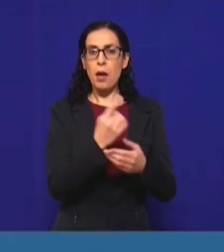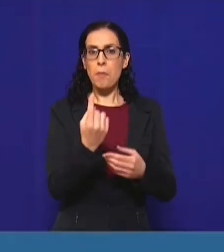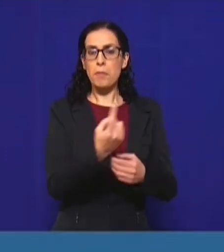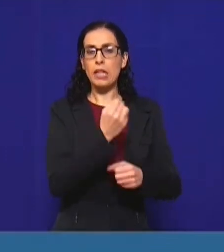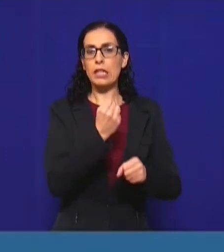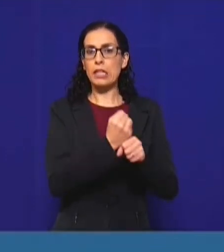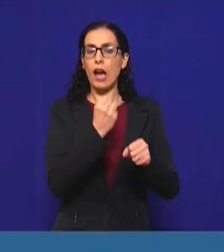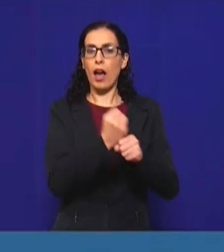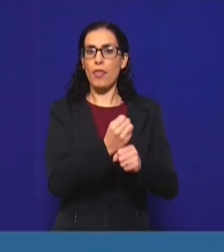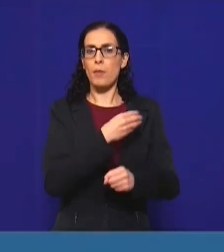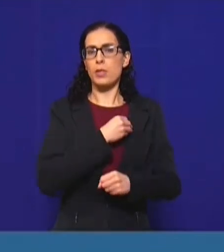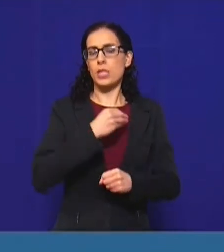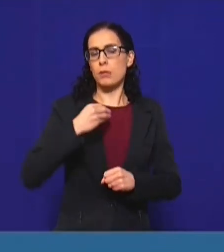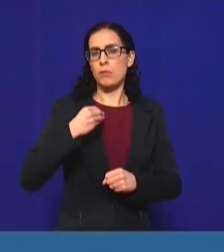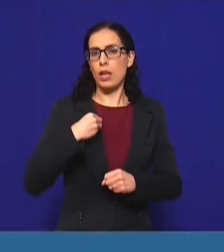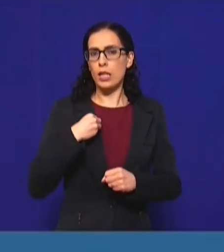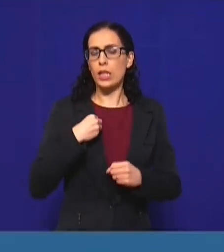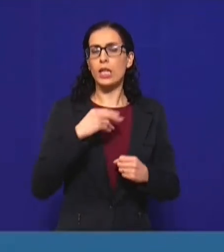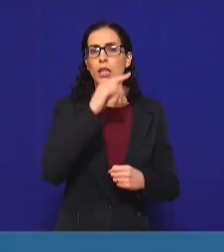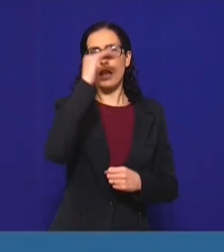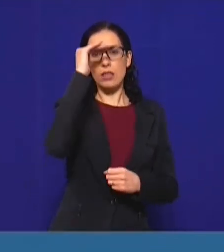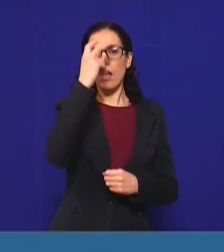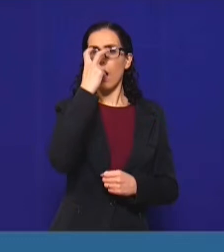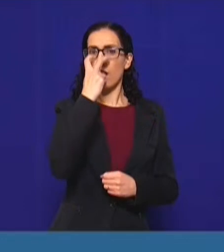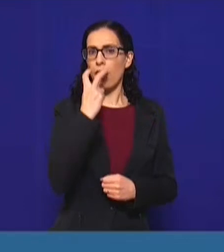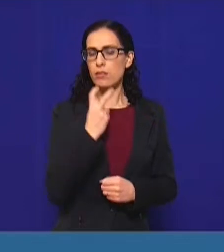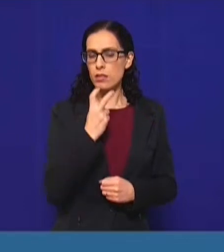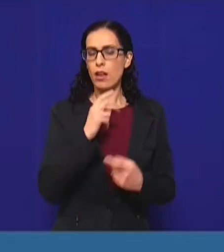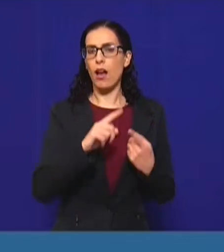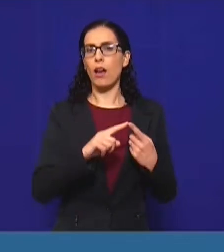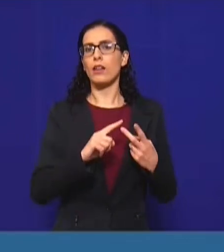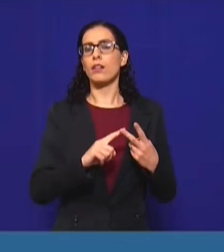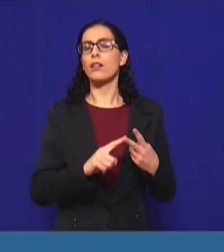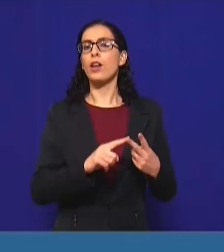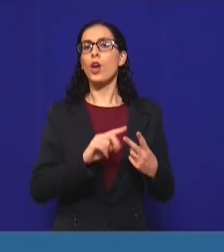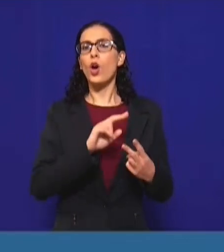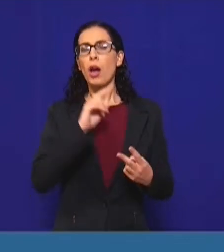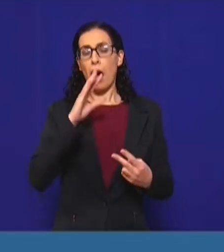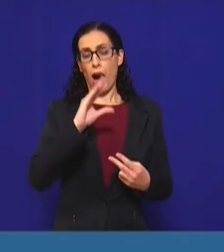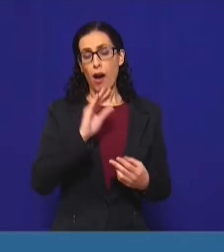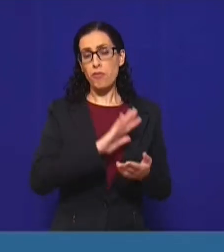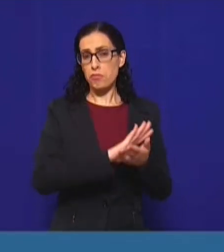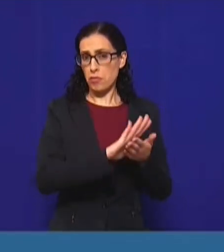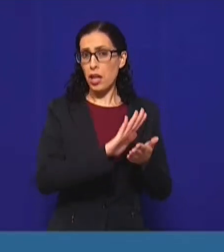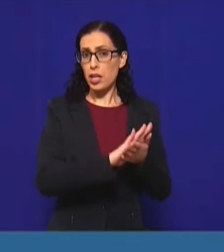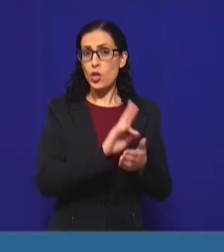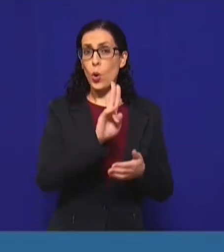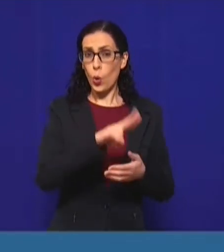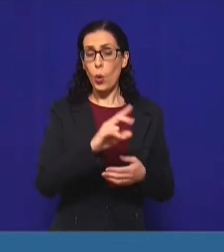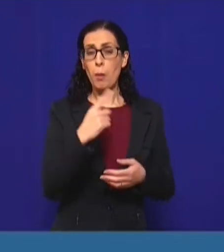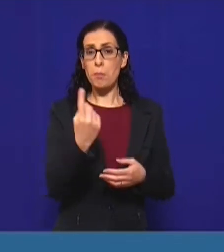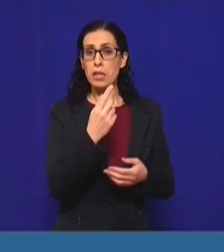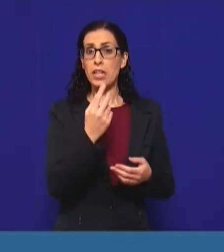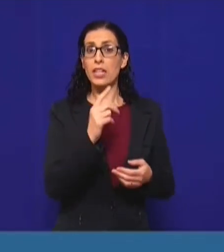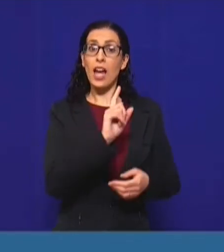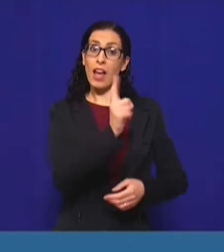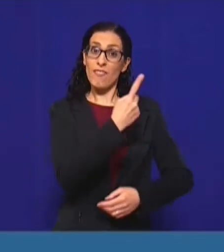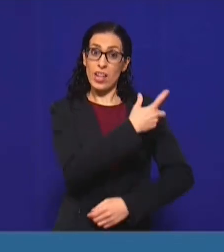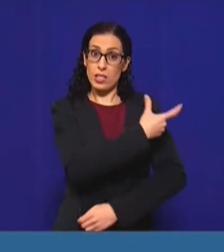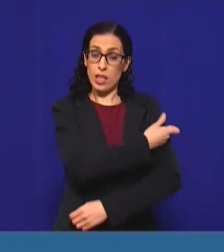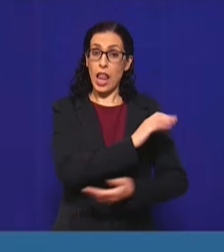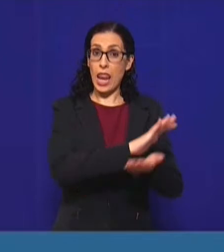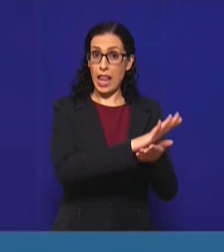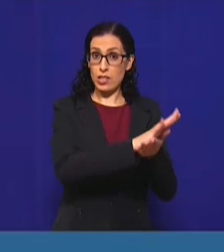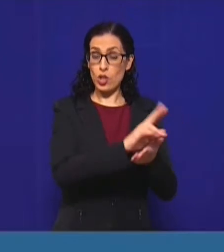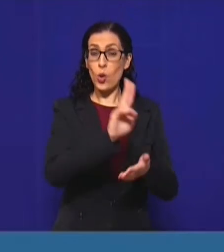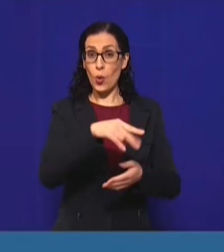fil-clinical settings, għanna id-djar tal-anzjani, li għanna diversi id-djar tal-anzjani li issa ħadu l-ewwel doza u anka ħafna minnhom